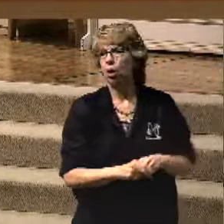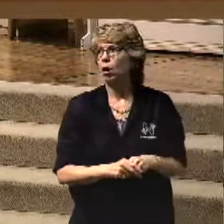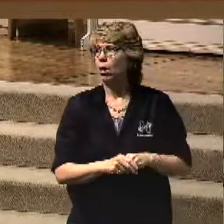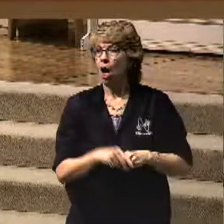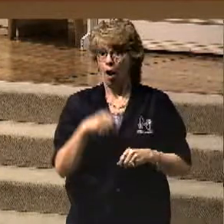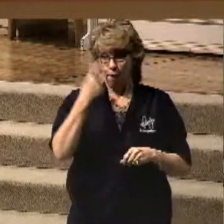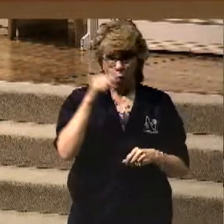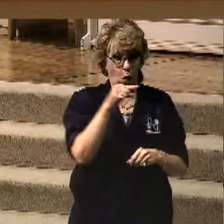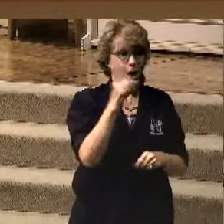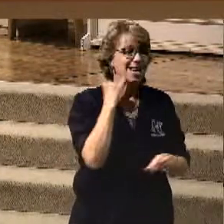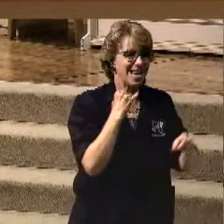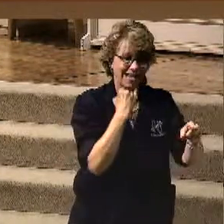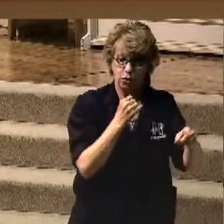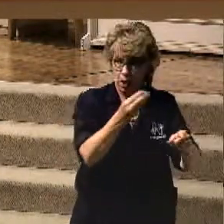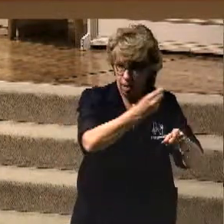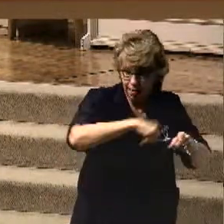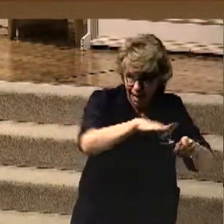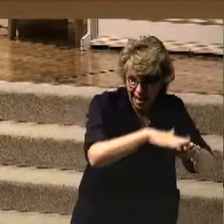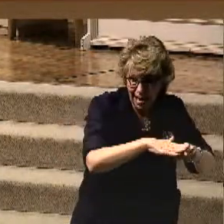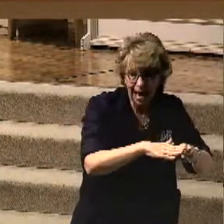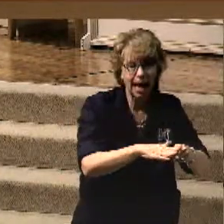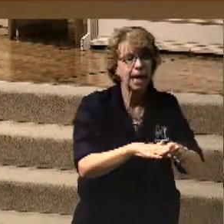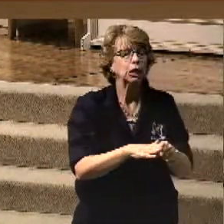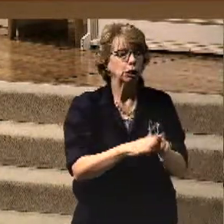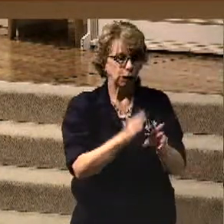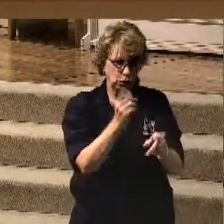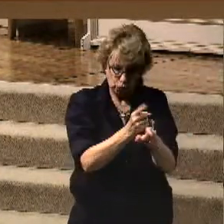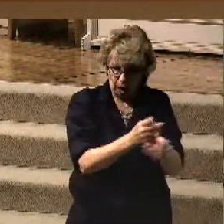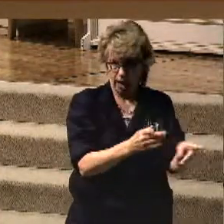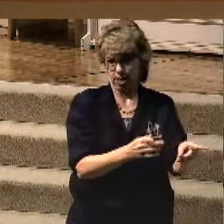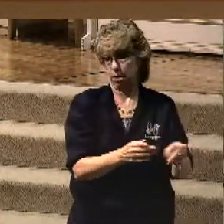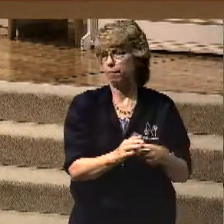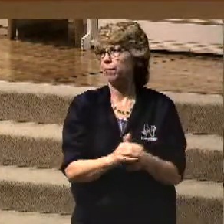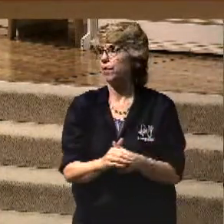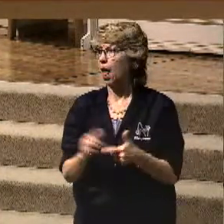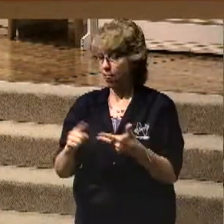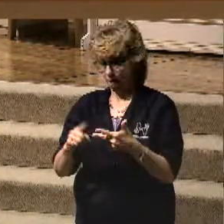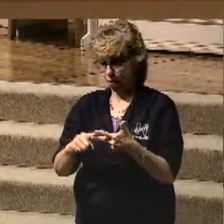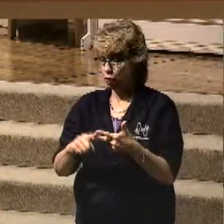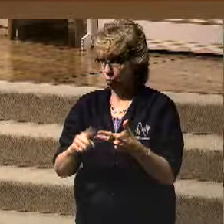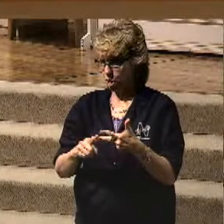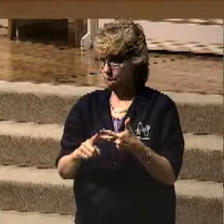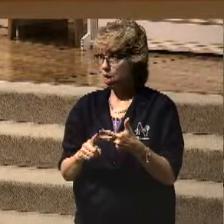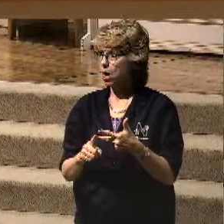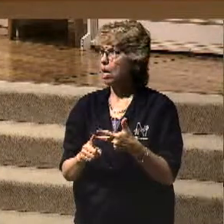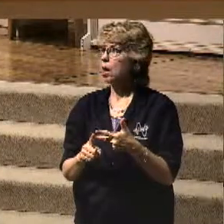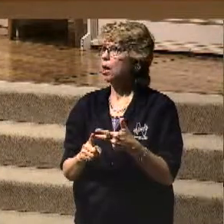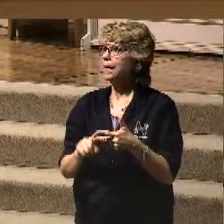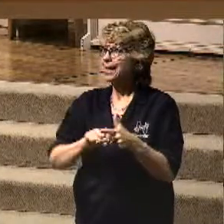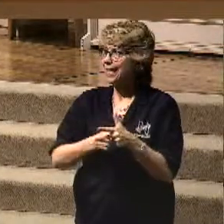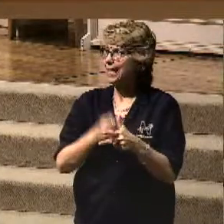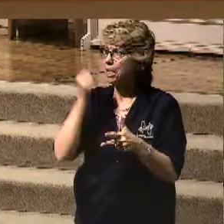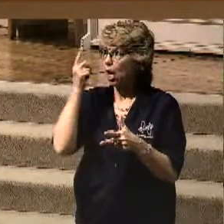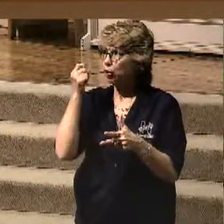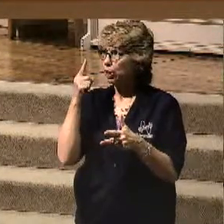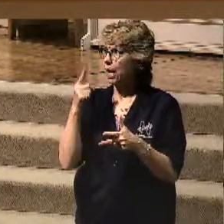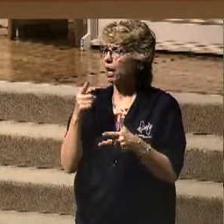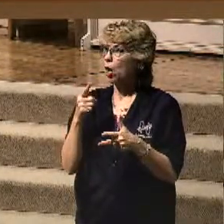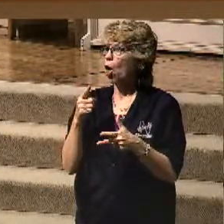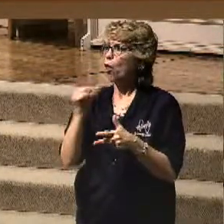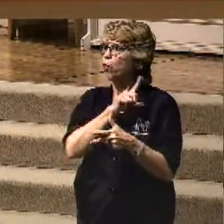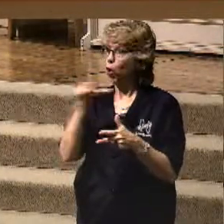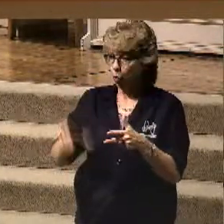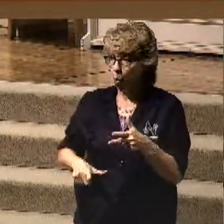So what is to Israel is to Israel. What is the church is to the church. And then number three, a key to understand prophecy, the Lord's